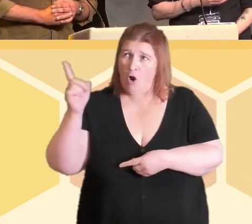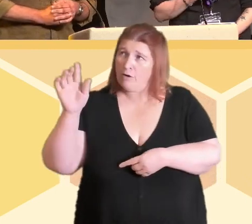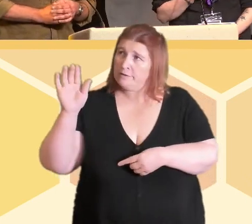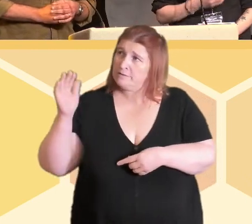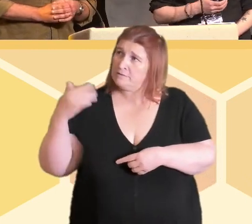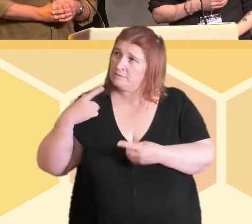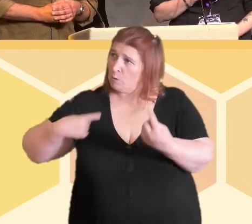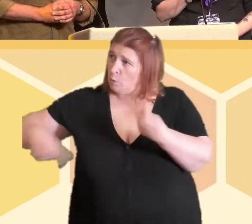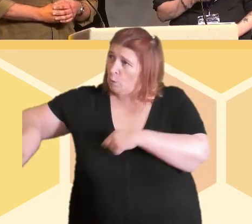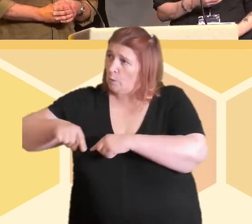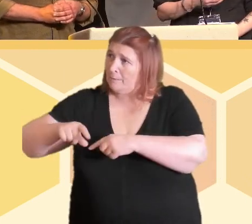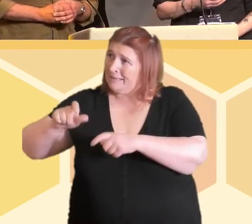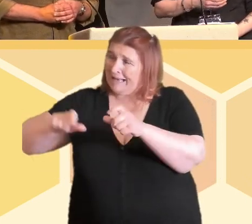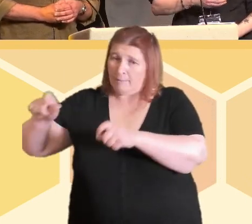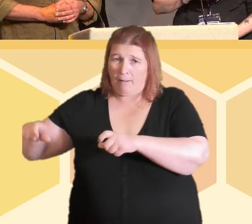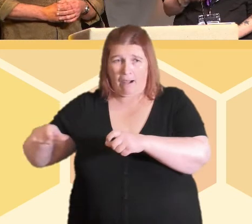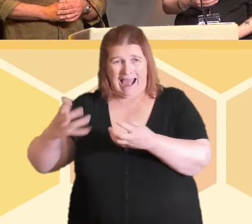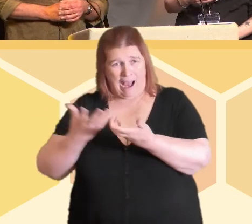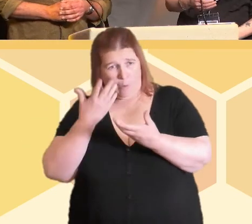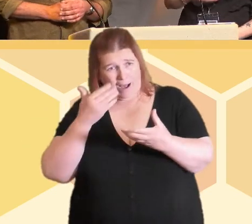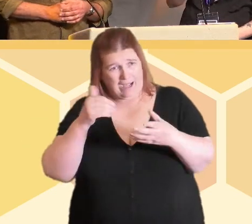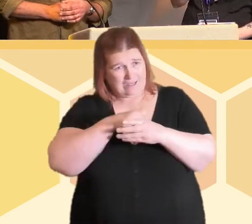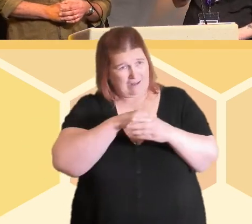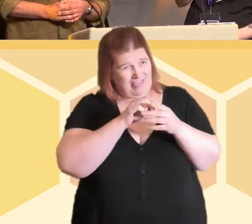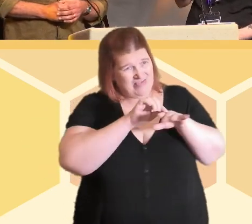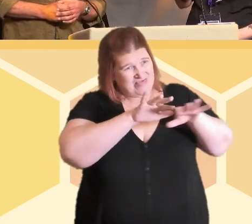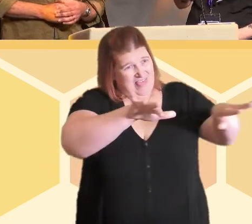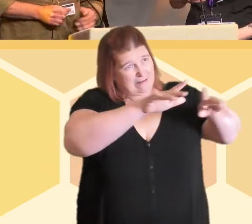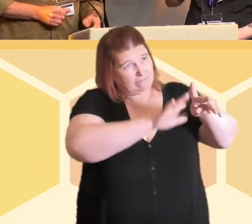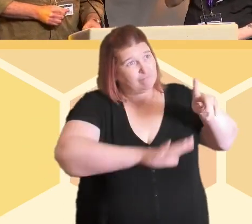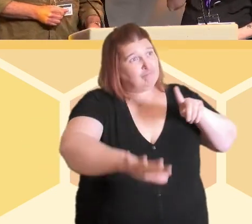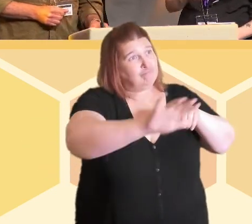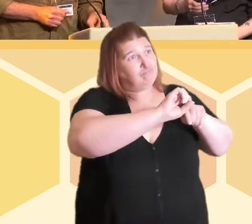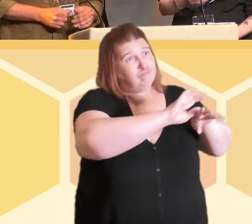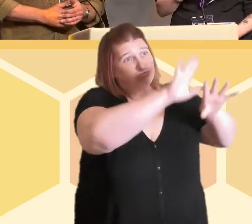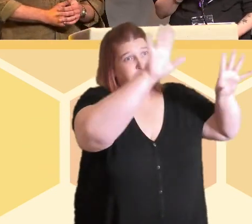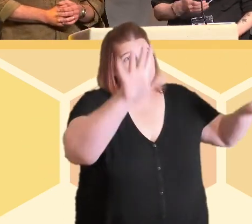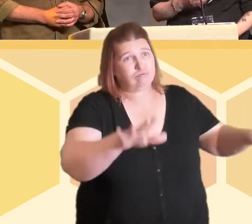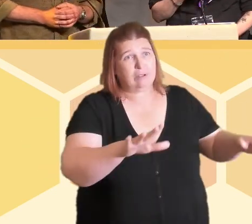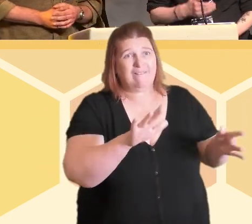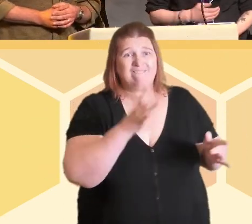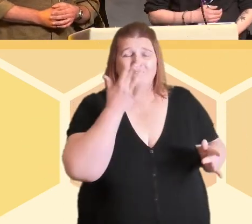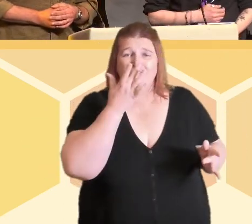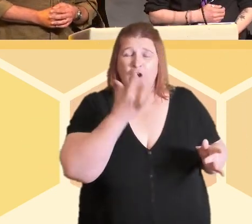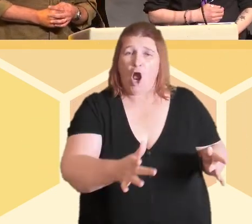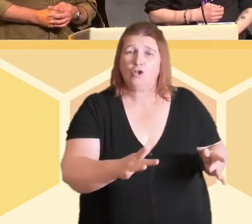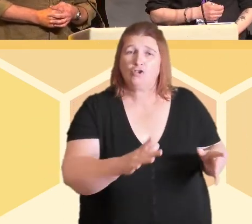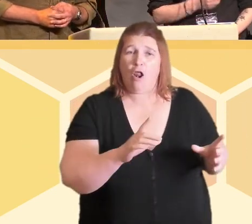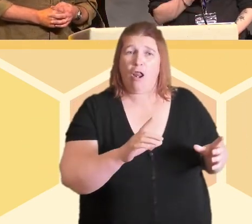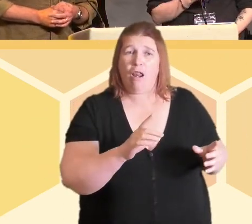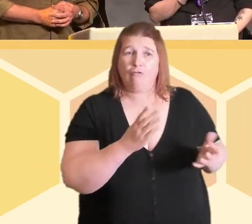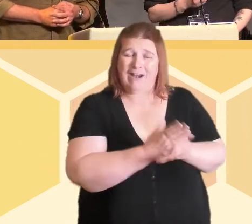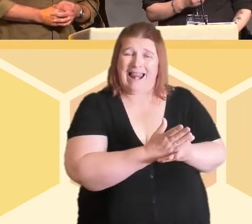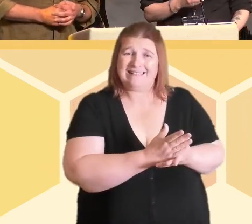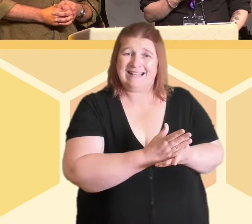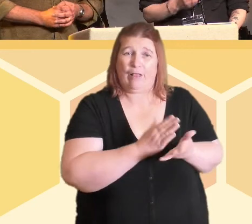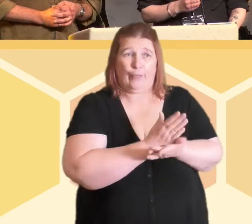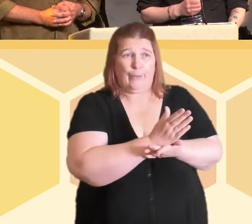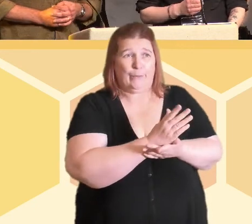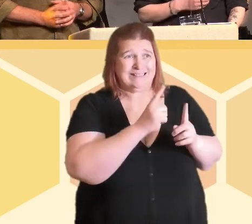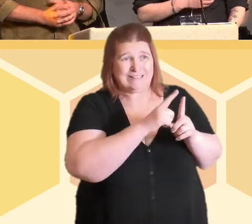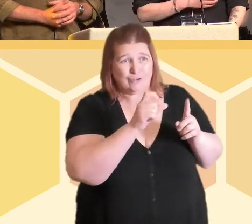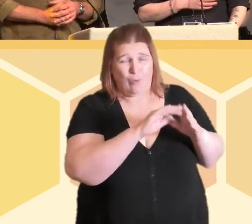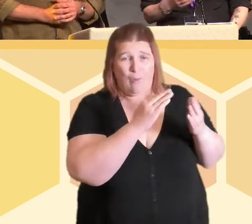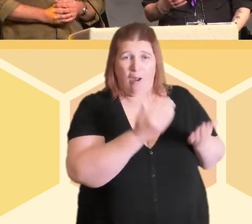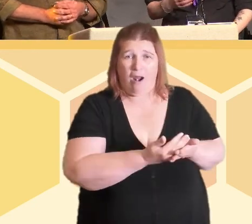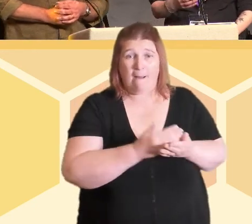people in developing the metaverse and the opportunities offered to us by virtual reality church. As a Baptist